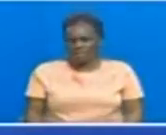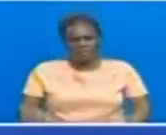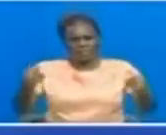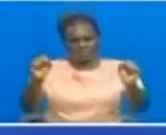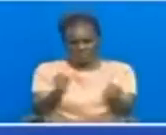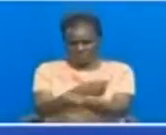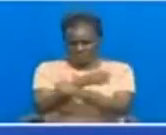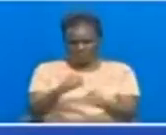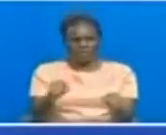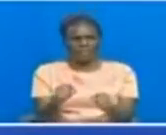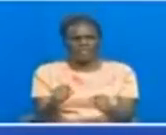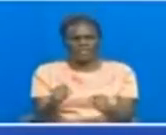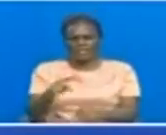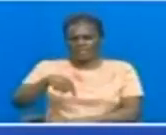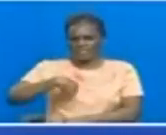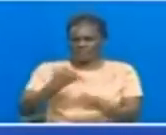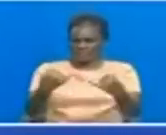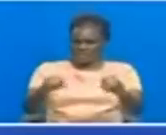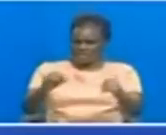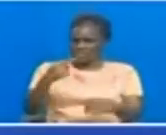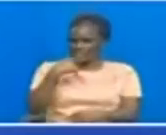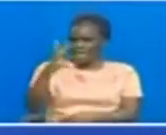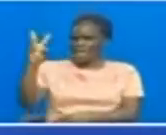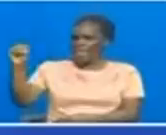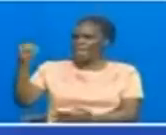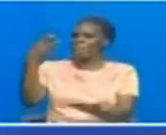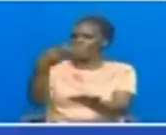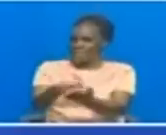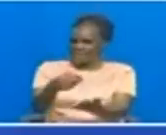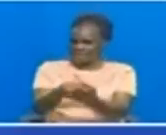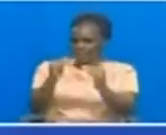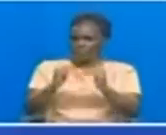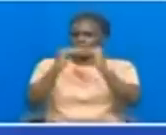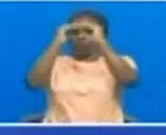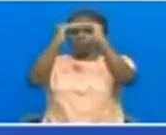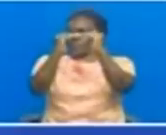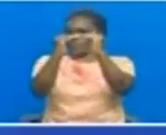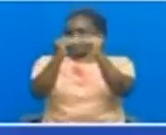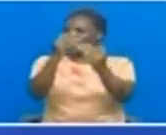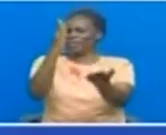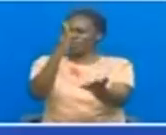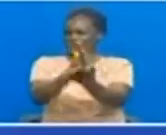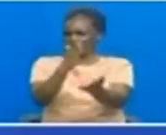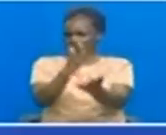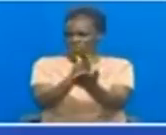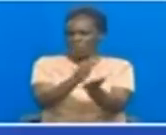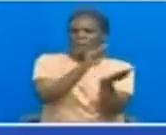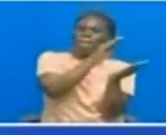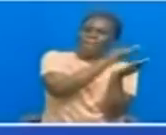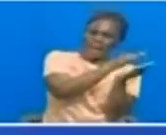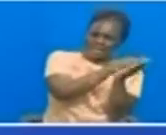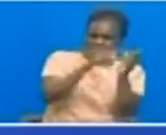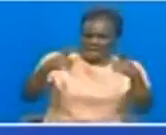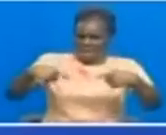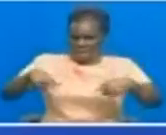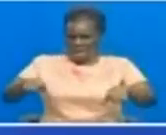possible. First of all, we are trying to say that M-Pesa has already gone ahead of us. Definitely to the point that banks were able to